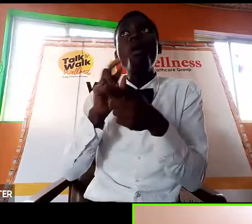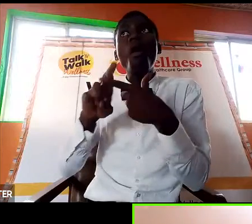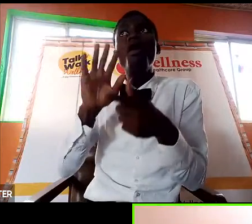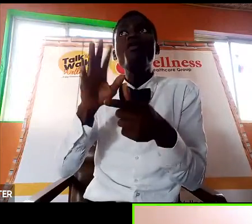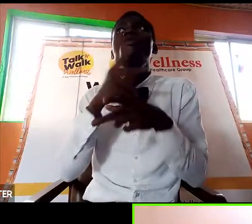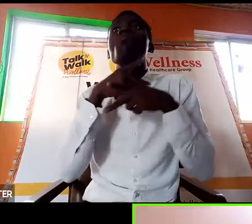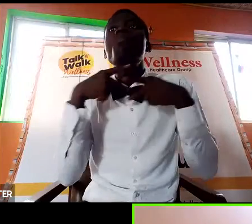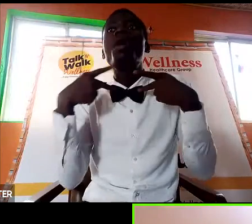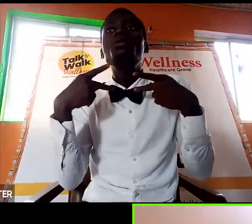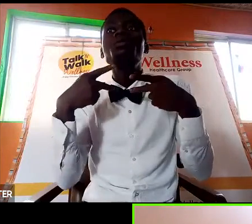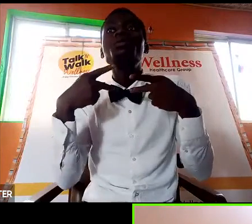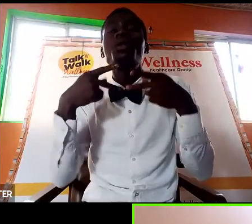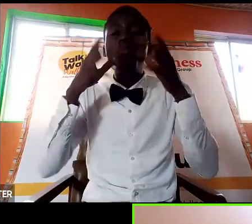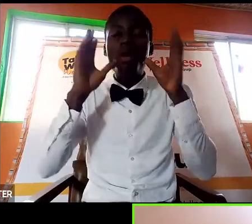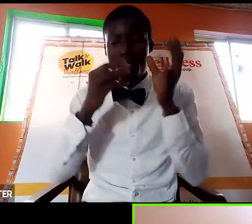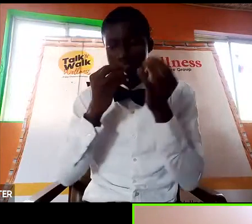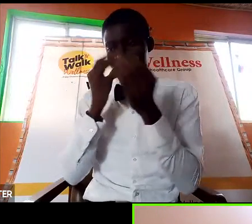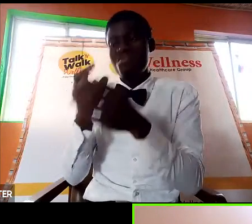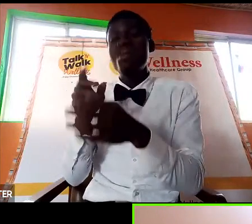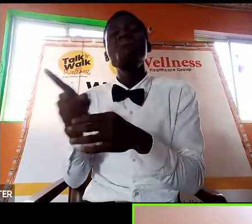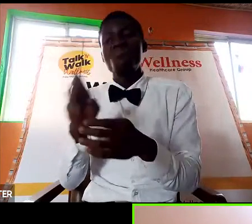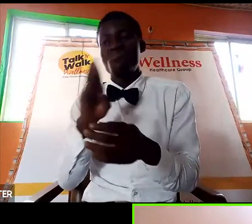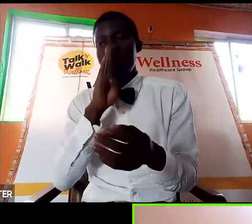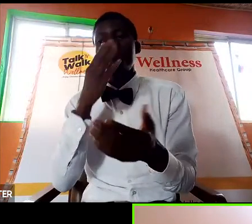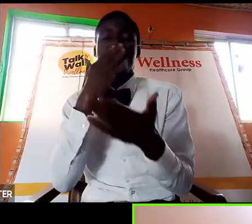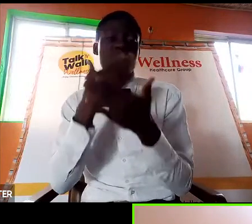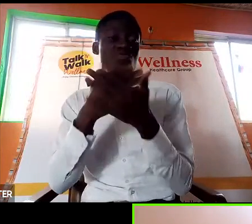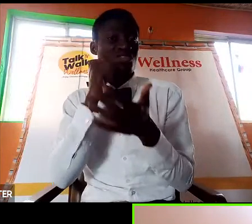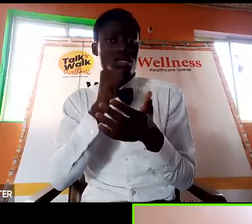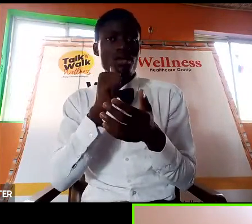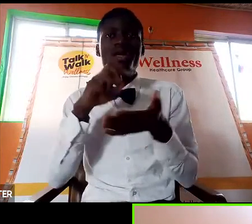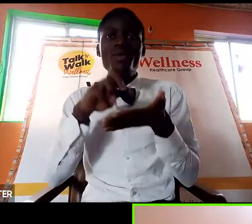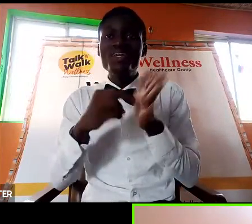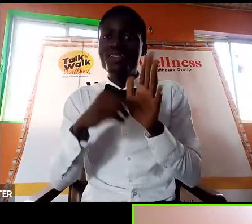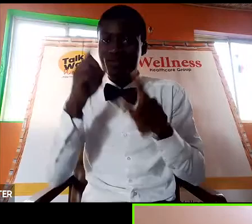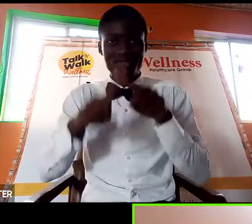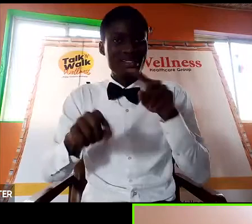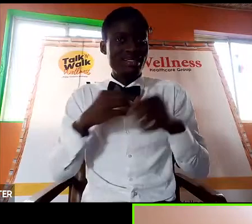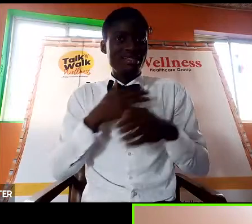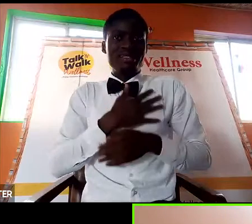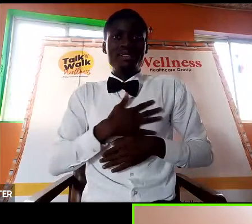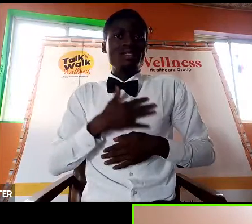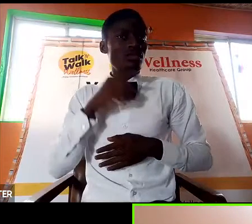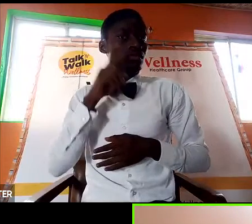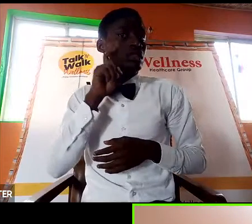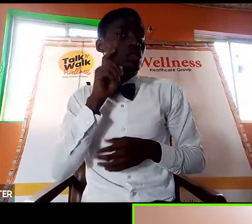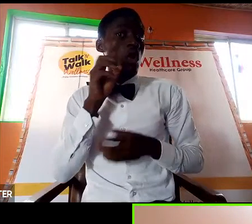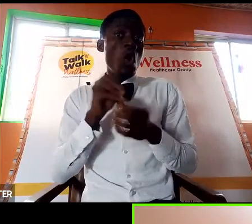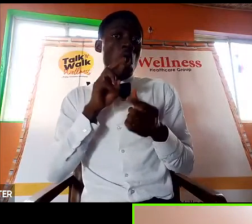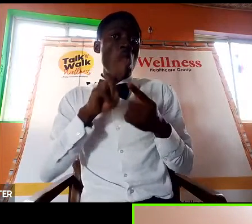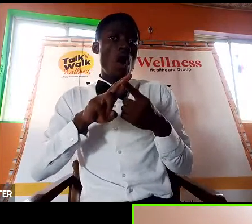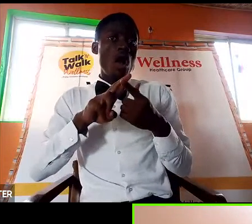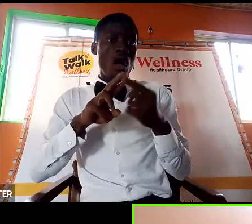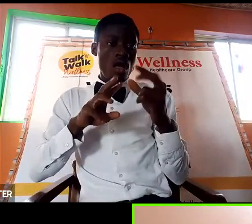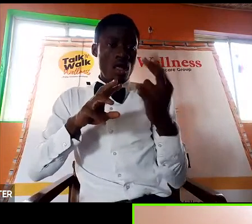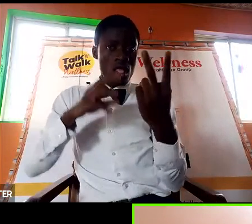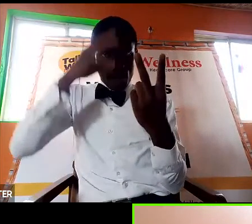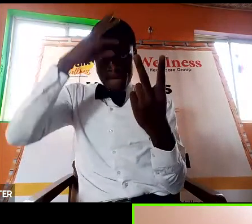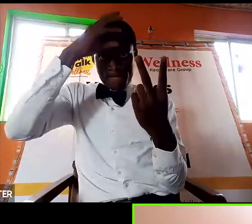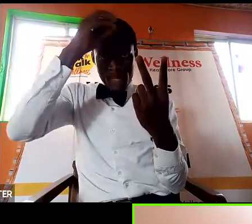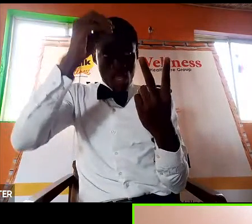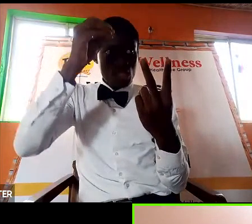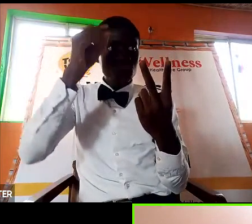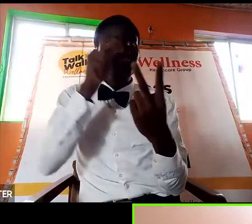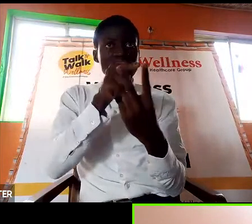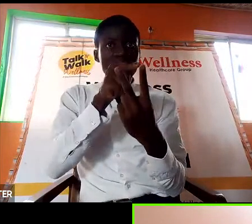not working. It's not going to work for him. And then for the men too, you know, a lot of them too, you know, are being